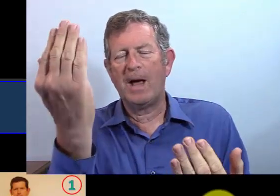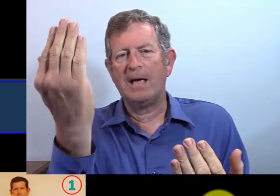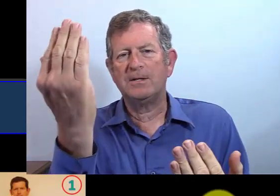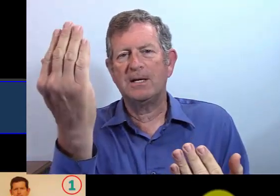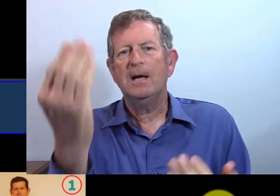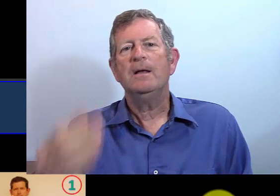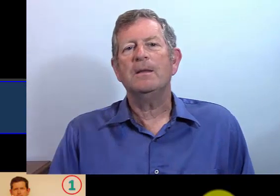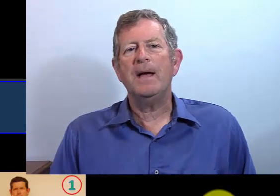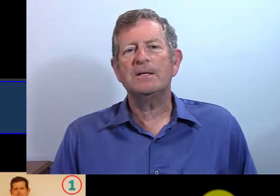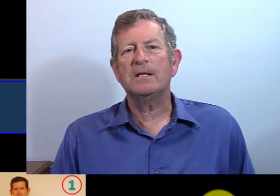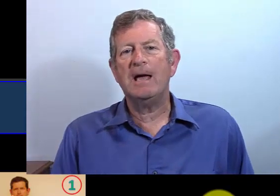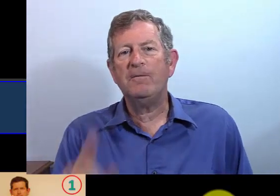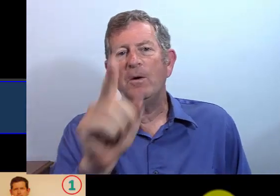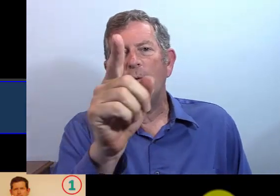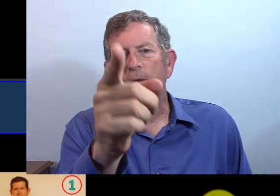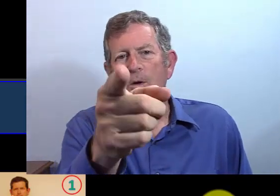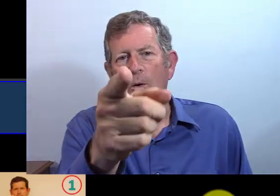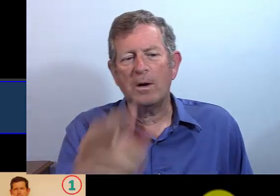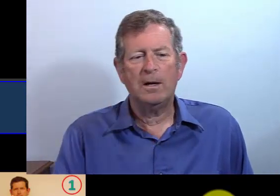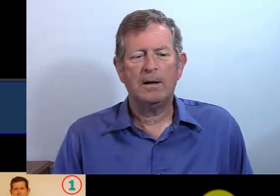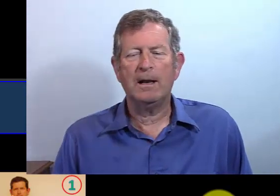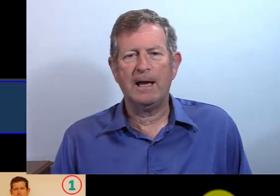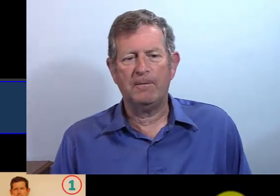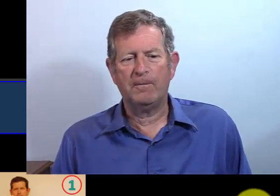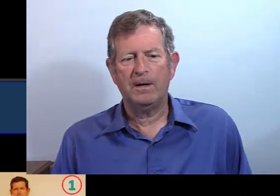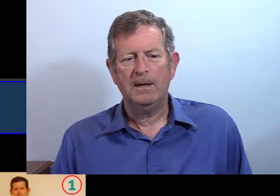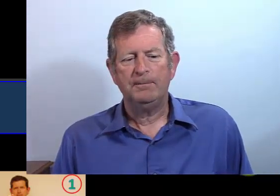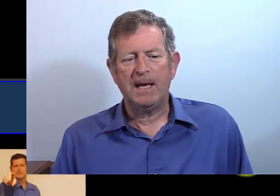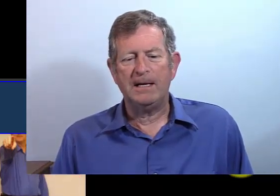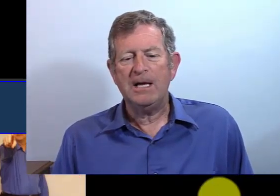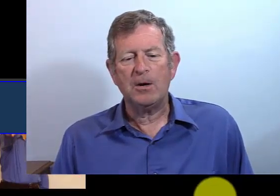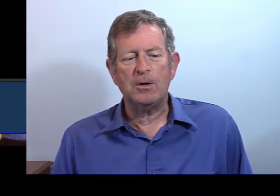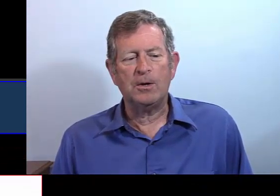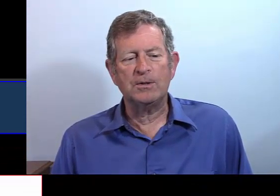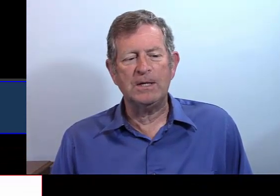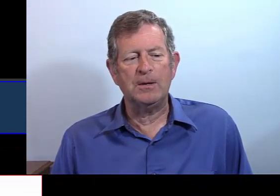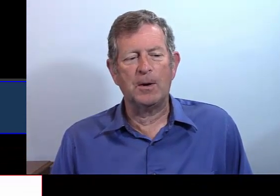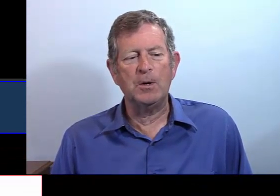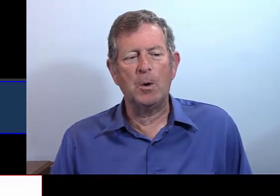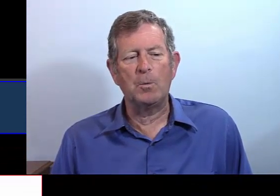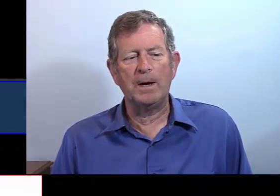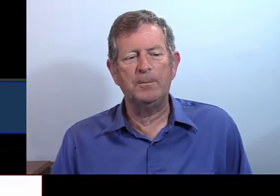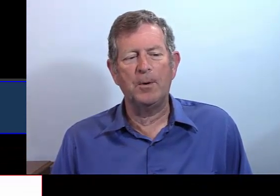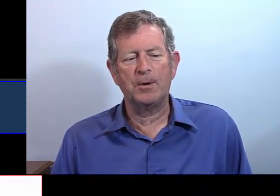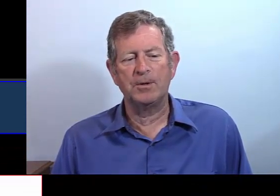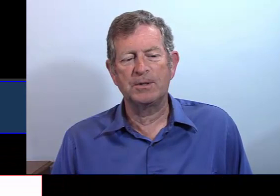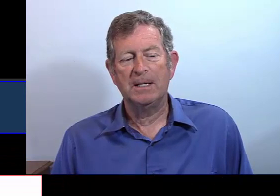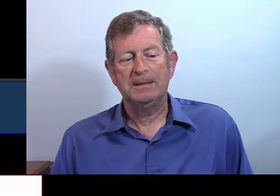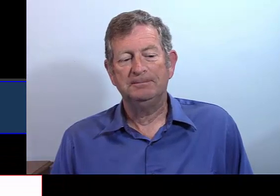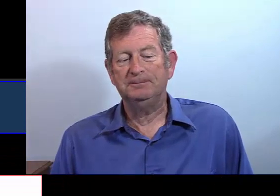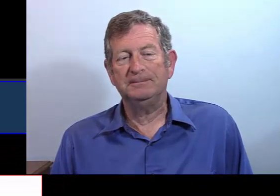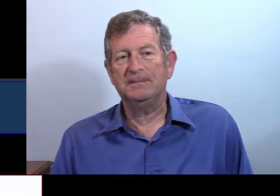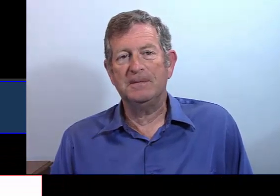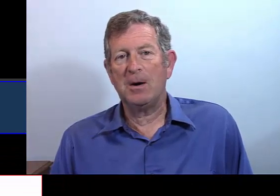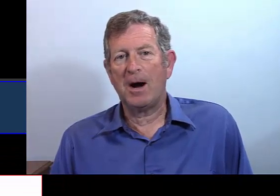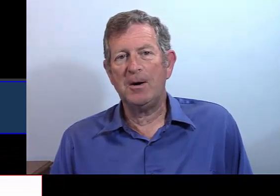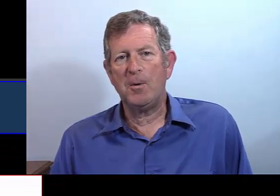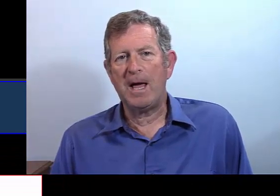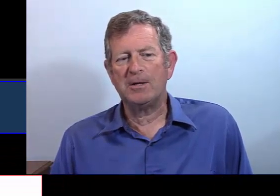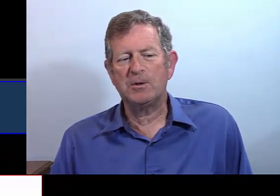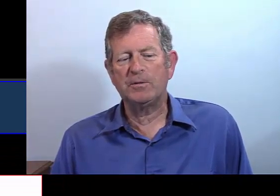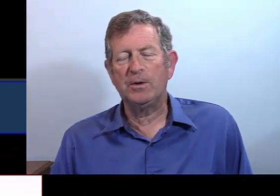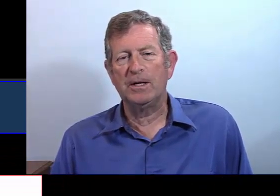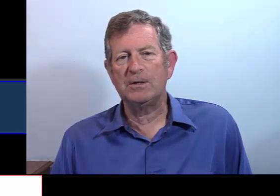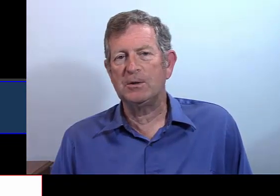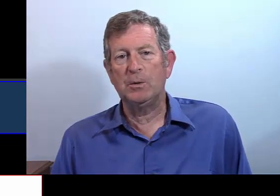or contrast the man's life with your life. And here you can see there are no red borders. There are